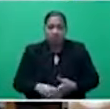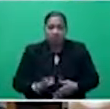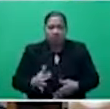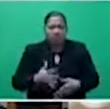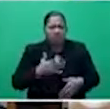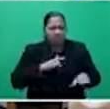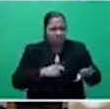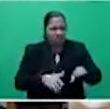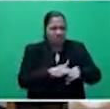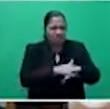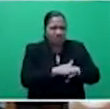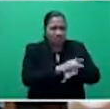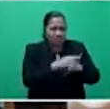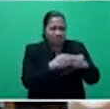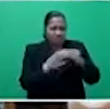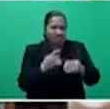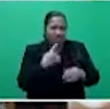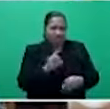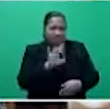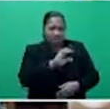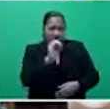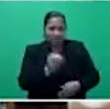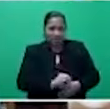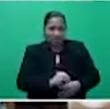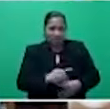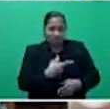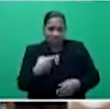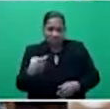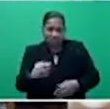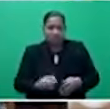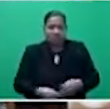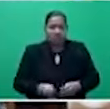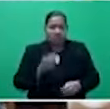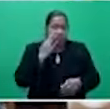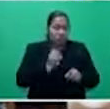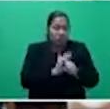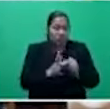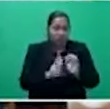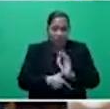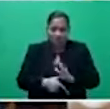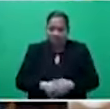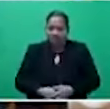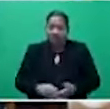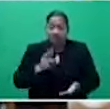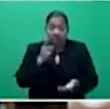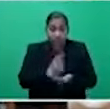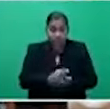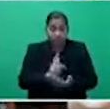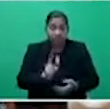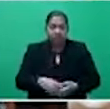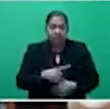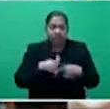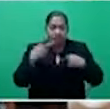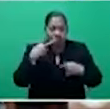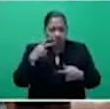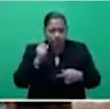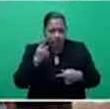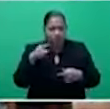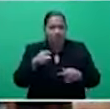them a 10% pay cut during COVID. Mr. Speaker, sir, the fact is that we've also recognized, highlighted by the Minister for Health and